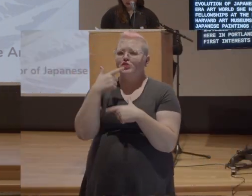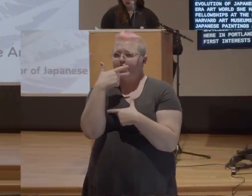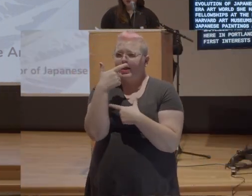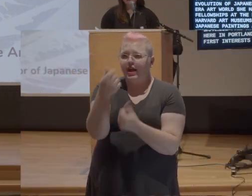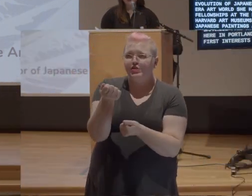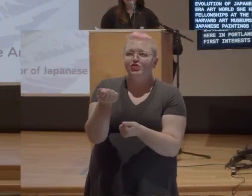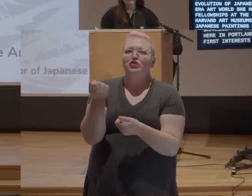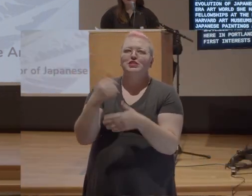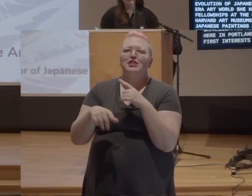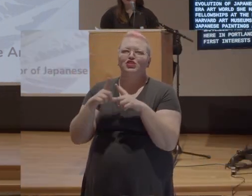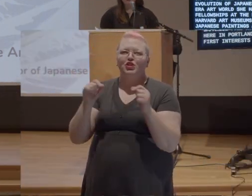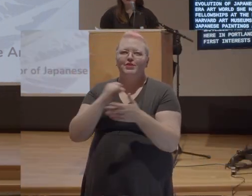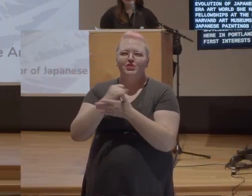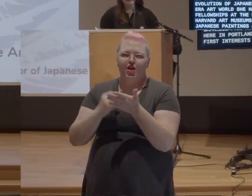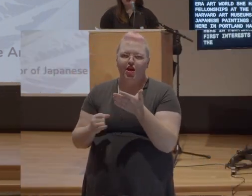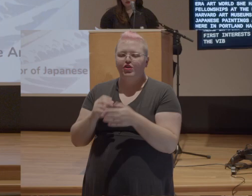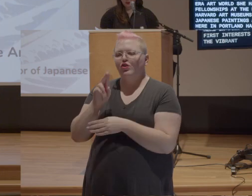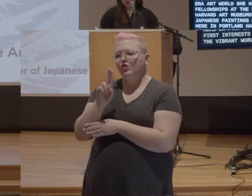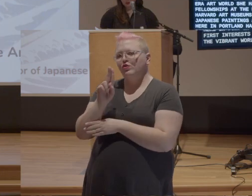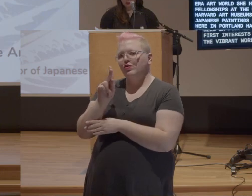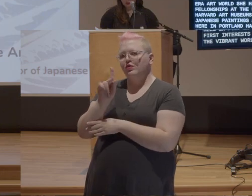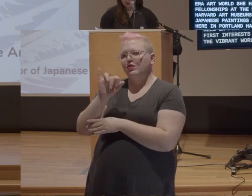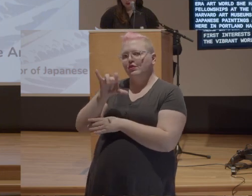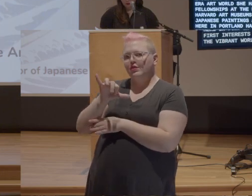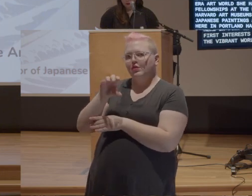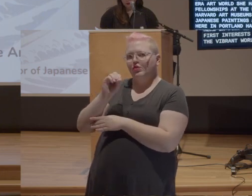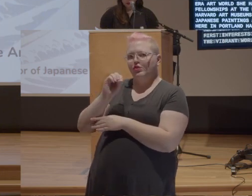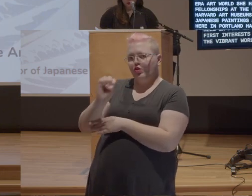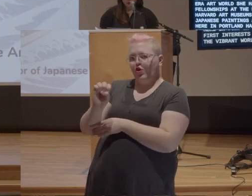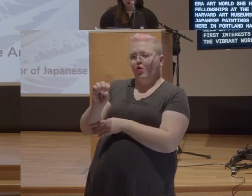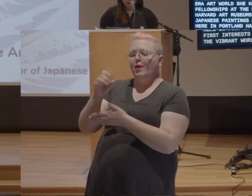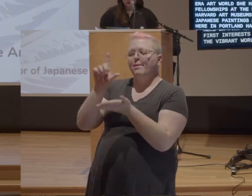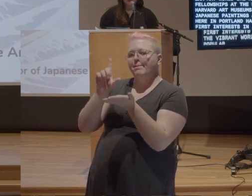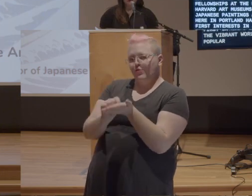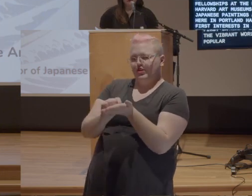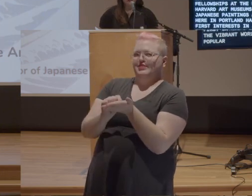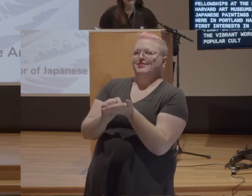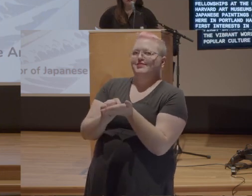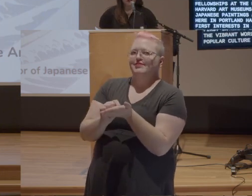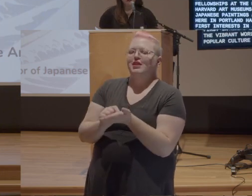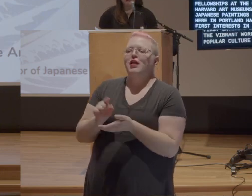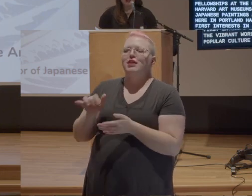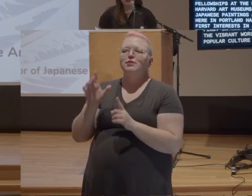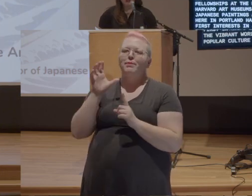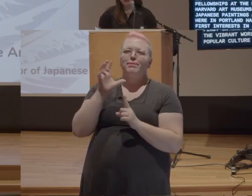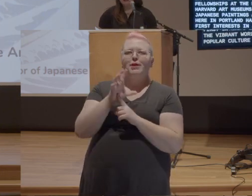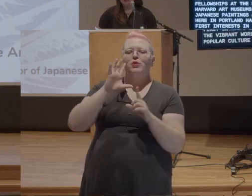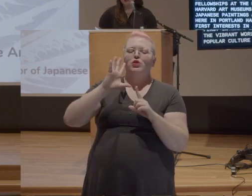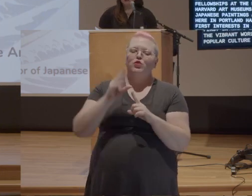ukiyo-e prints and the vibrant world that they illustrate, where popular culture, design,